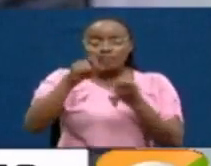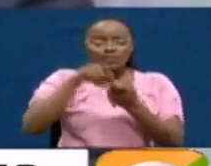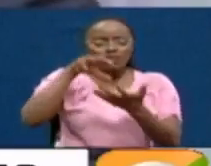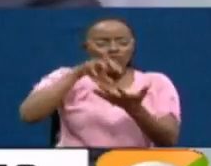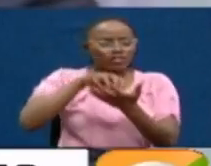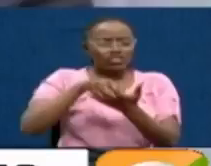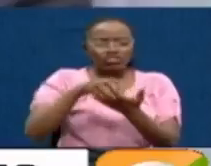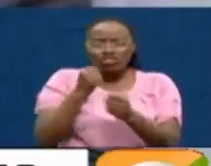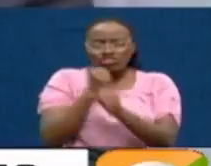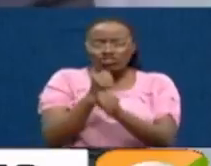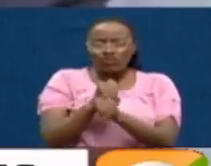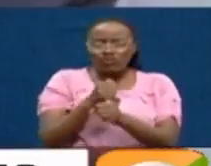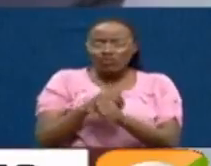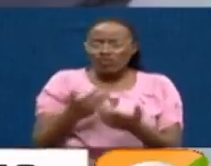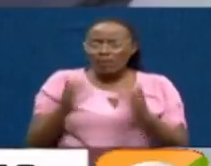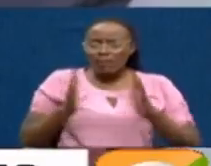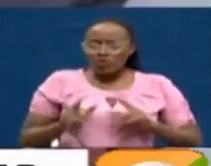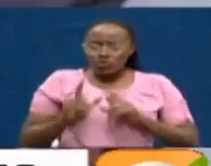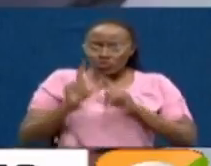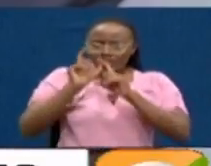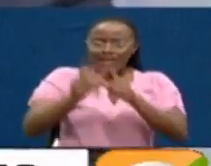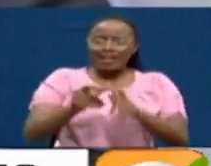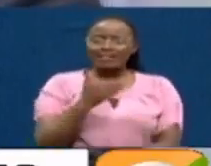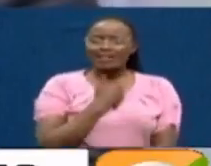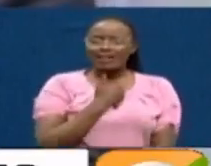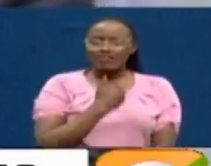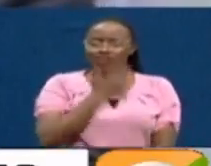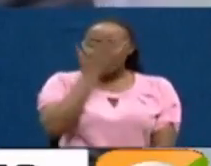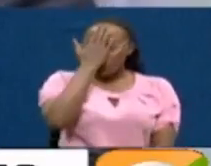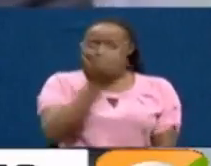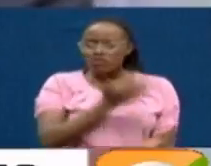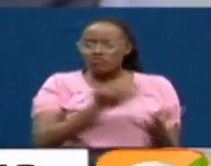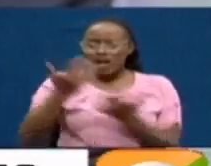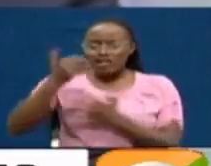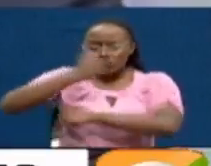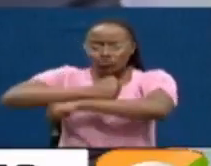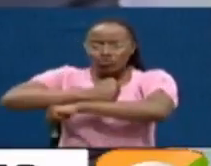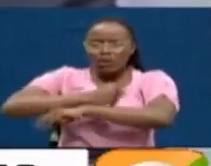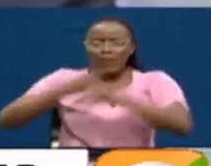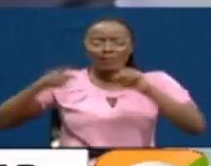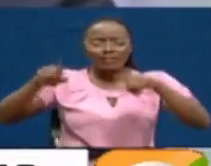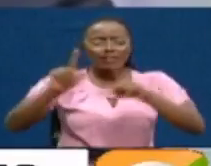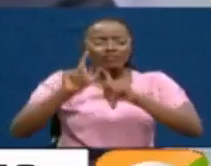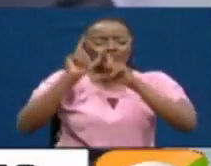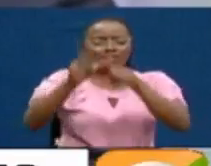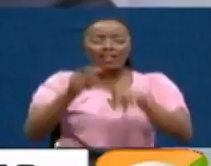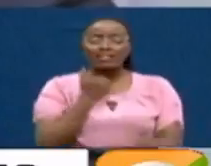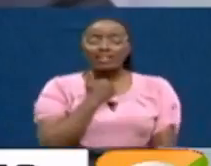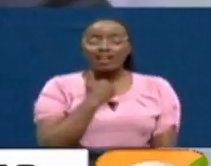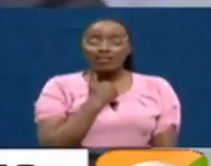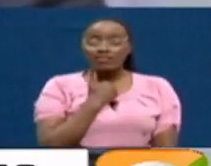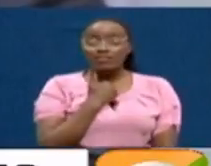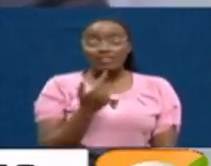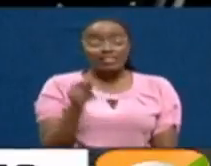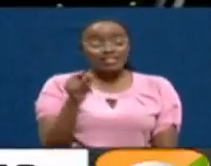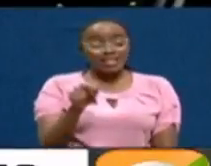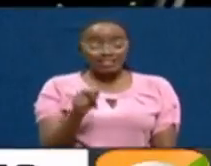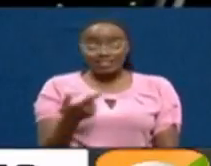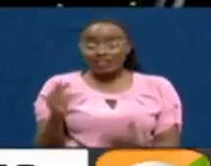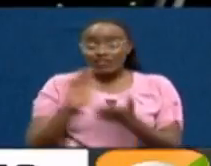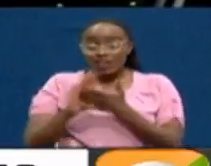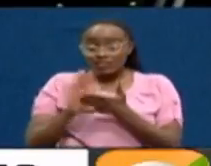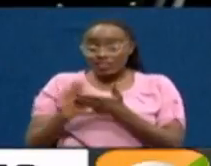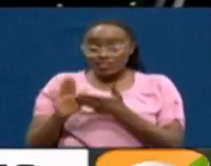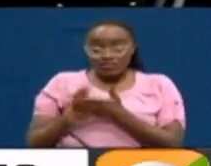a creative, an artist, somebody who's talented in something, why are you taking them to school when they already have the talent? It is a quick win. The thing